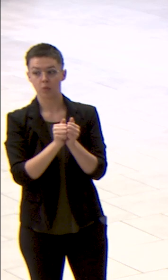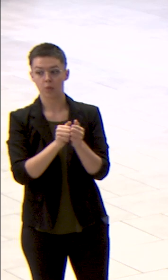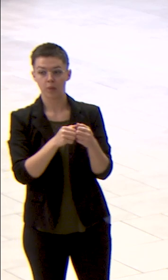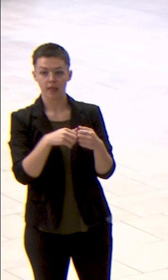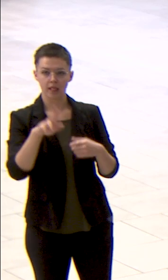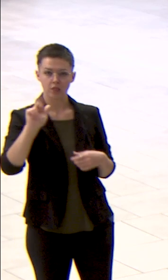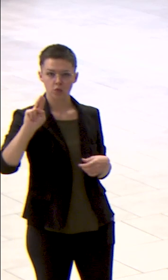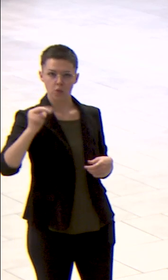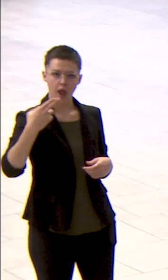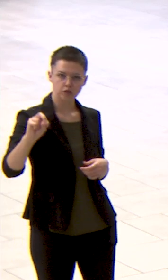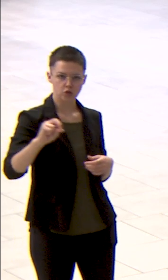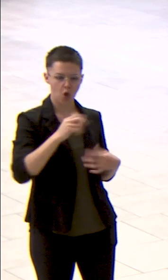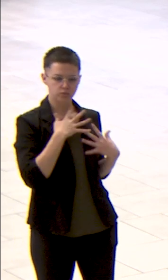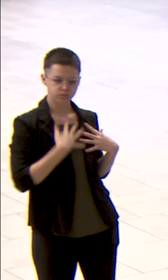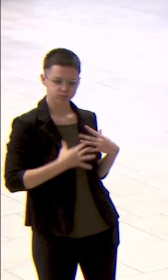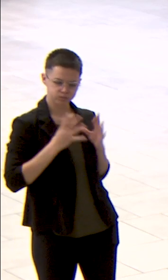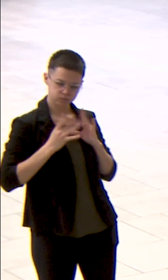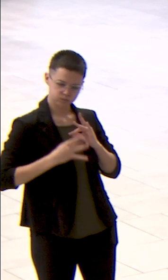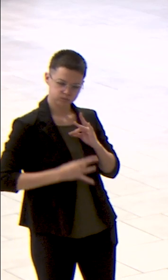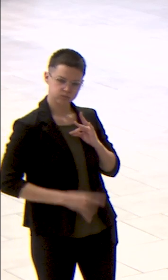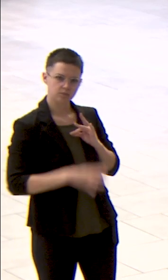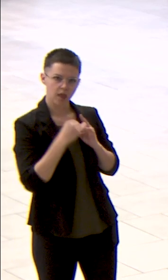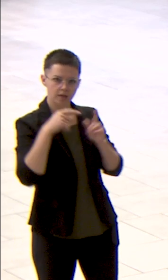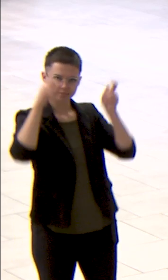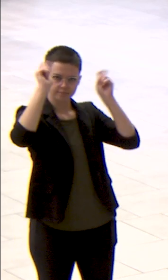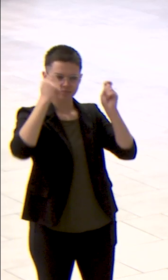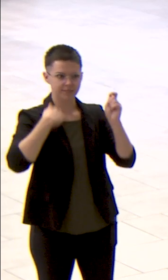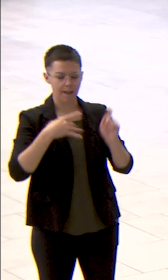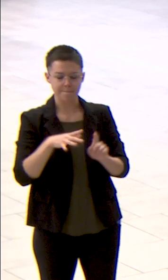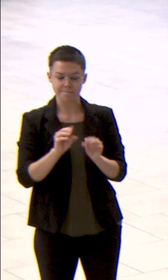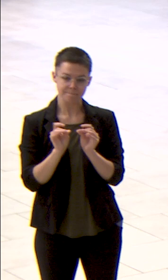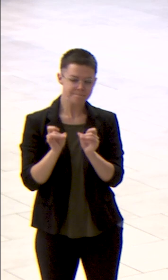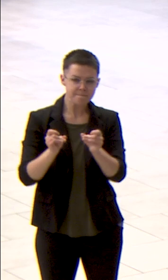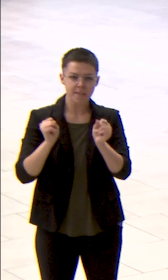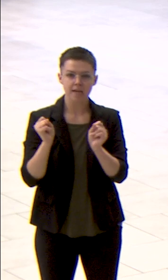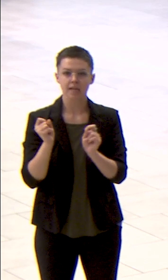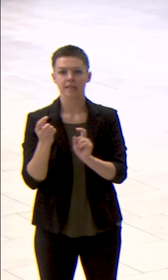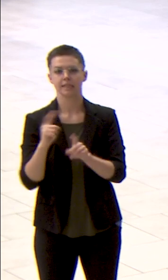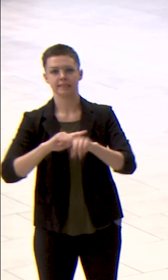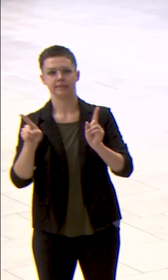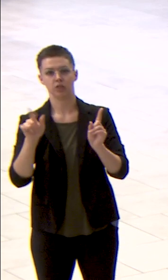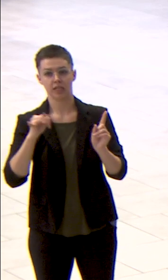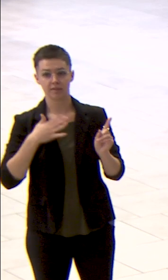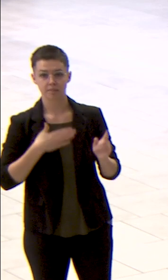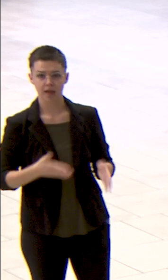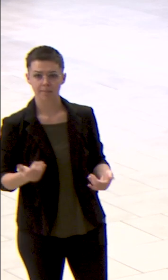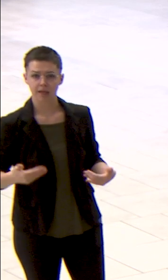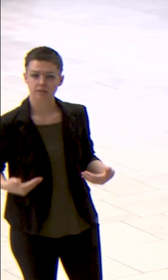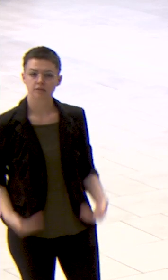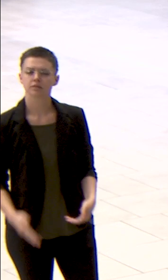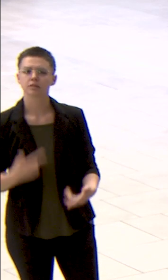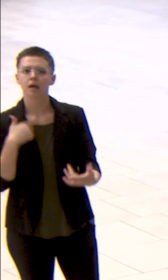shirt and a cowboy hat to a pitch event, I'm immediately polarized. If I'm sagging my pants, I'm immediately polarized. How